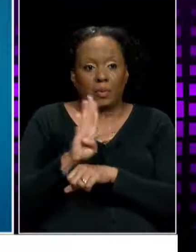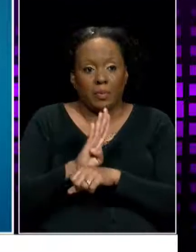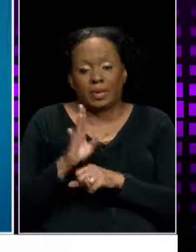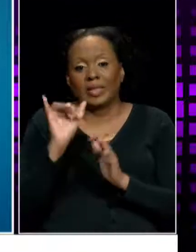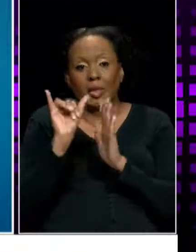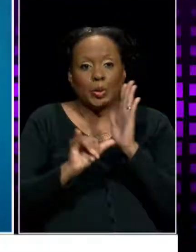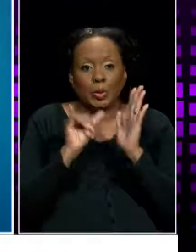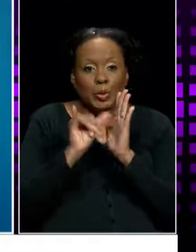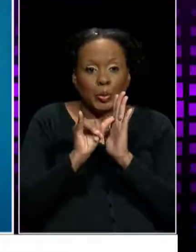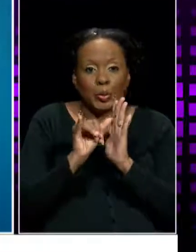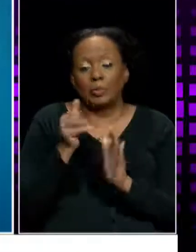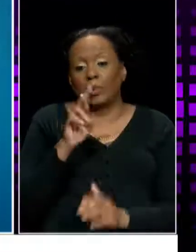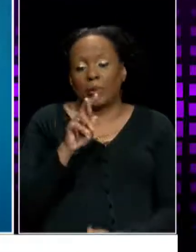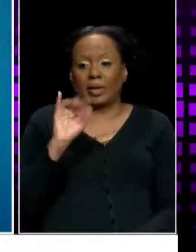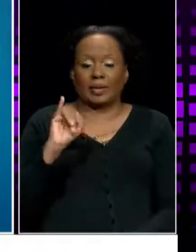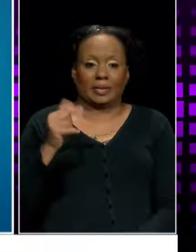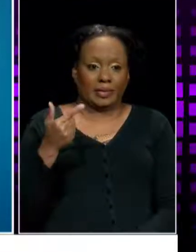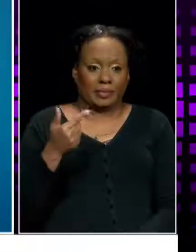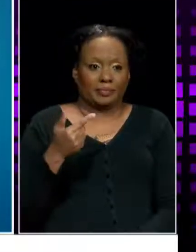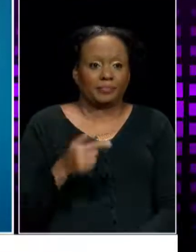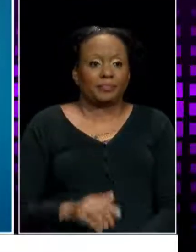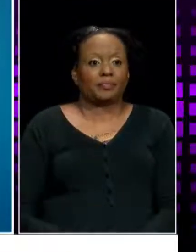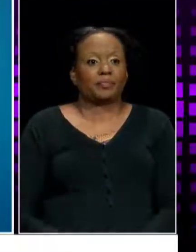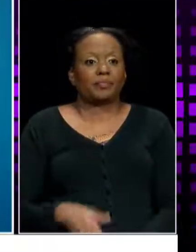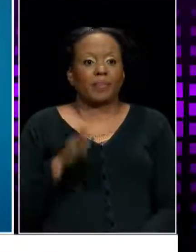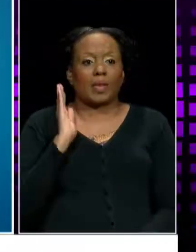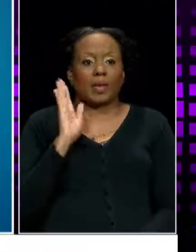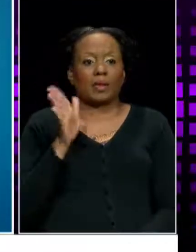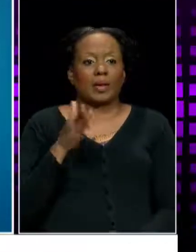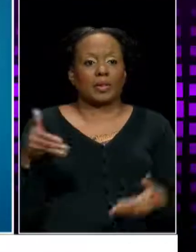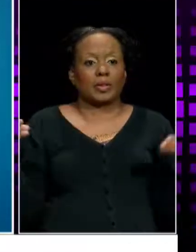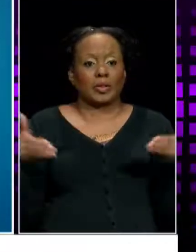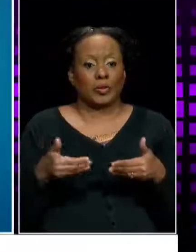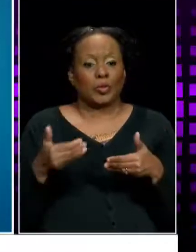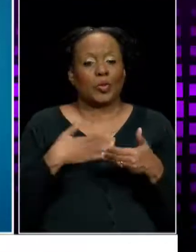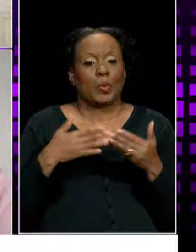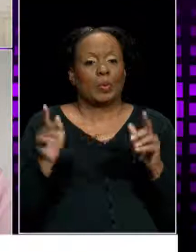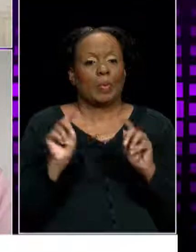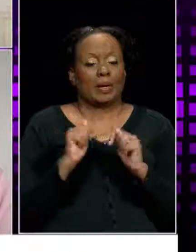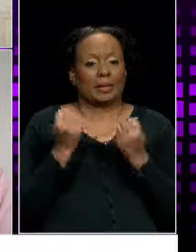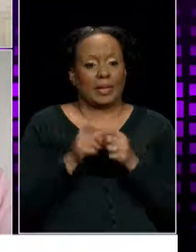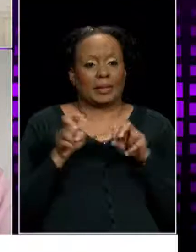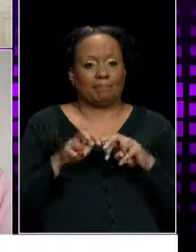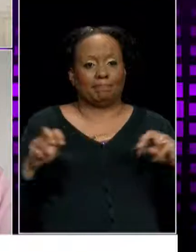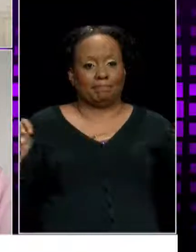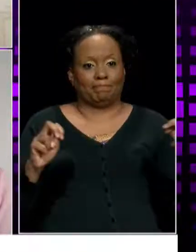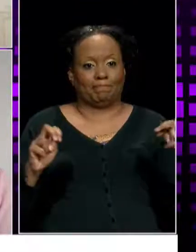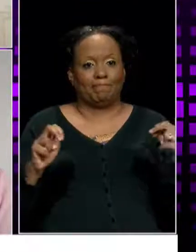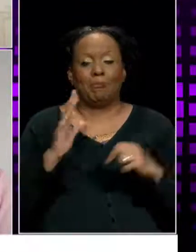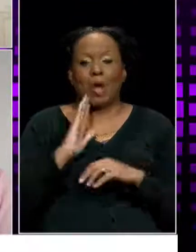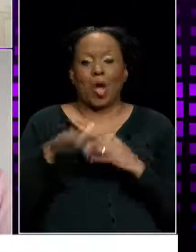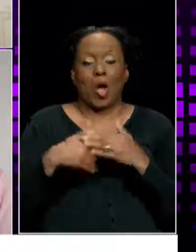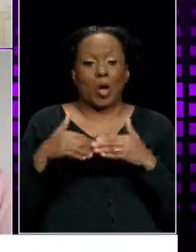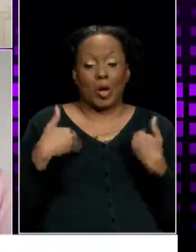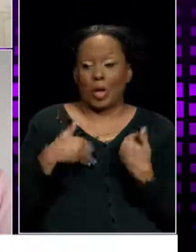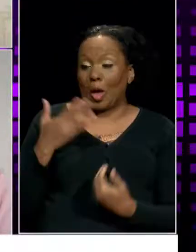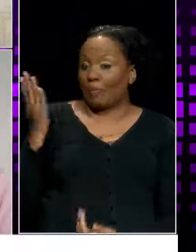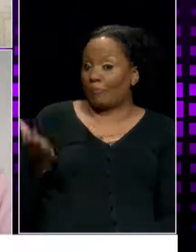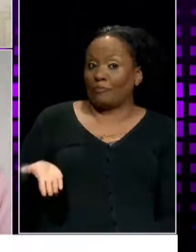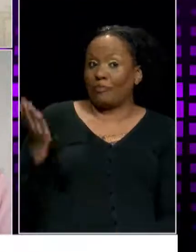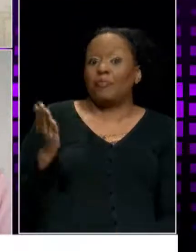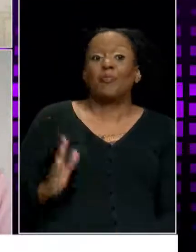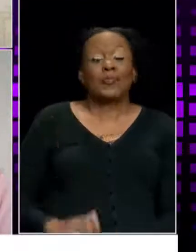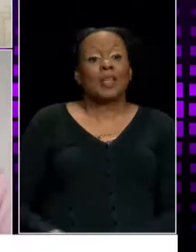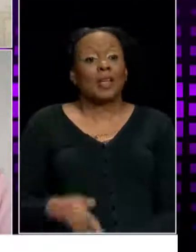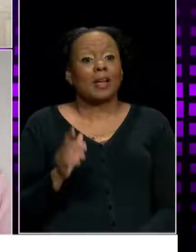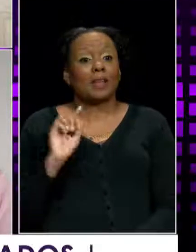Instagram. And I'm going to introduce my panelists to you. I'm very excited, they're all young. And first off the back,